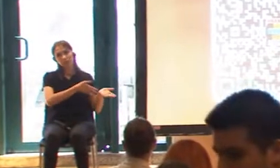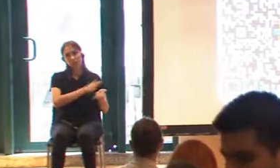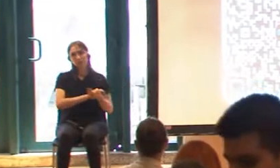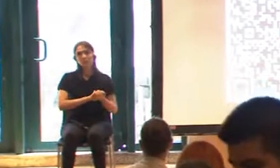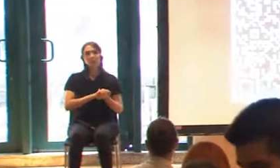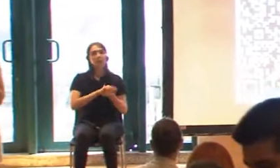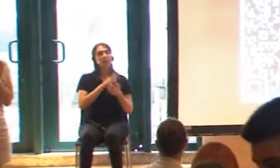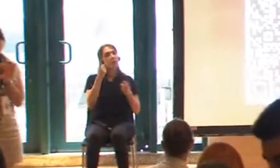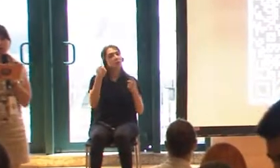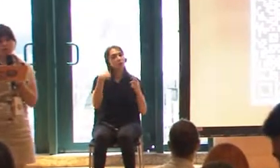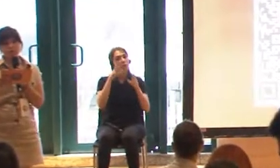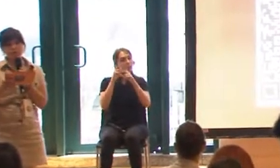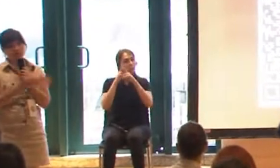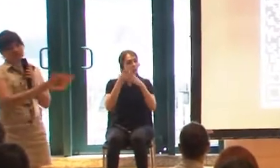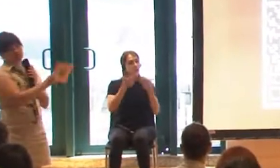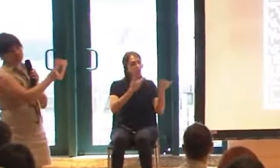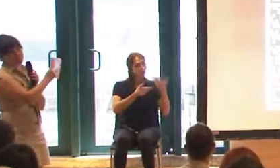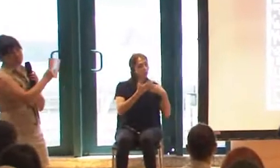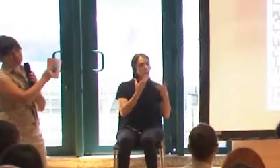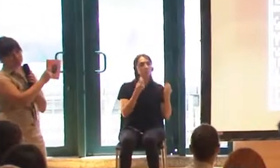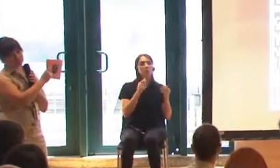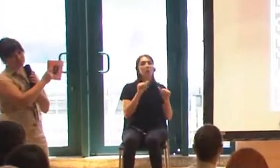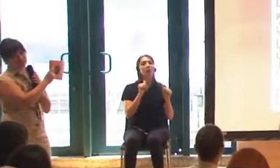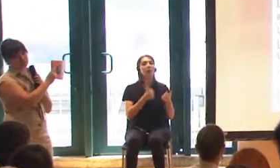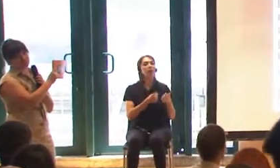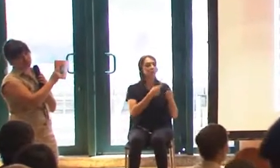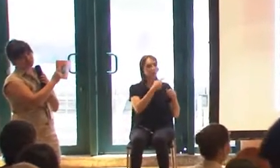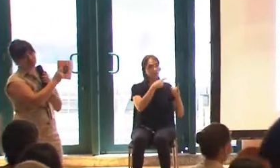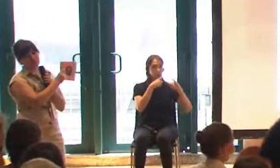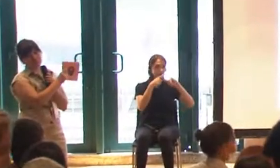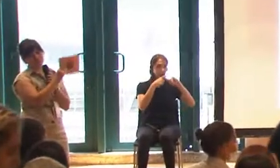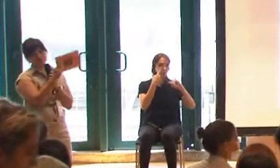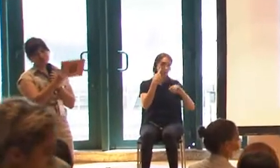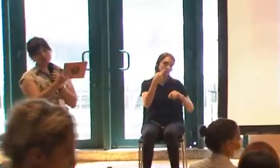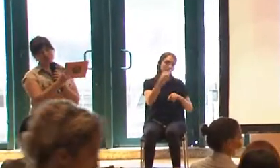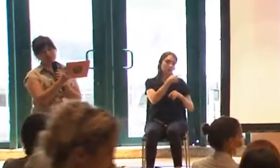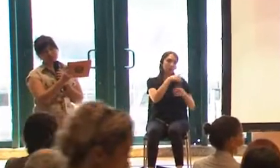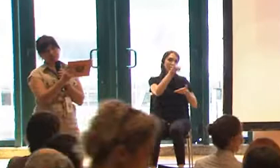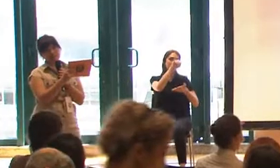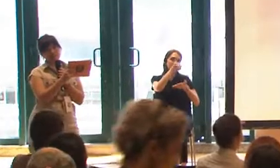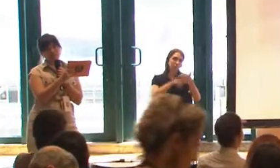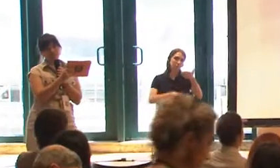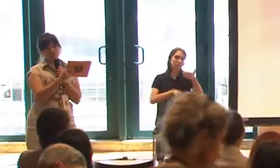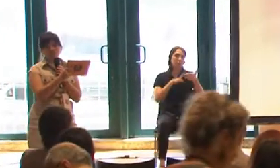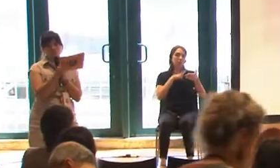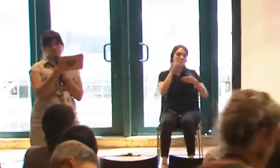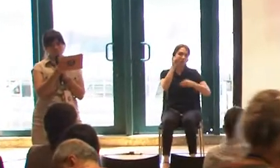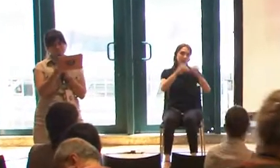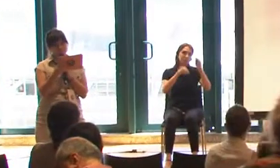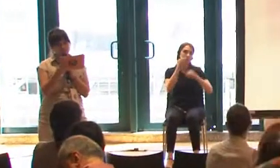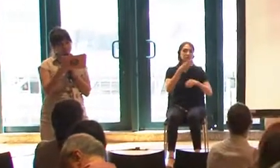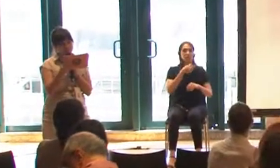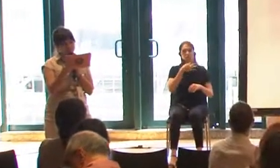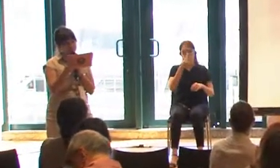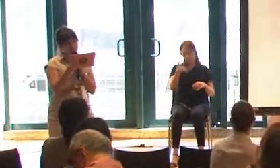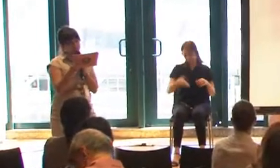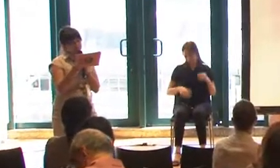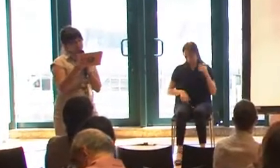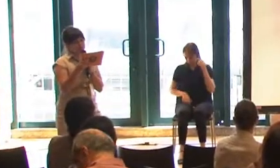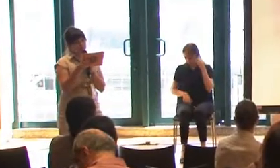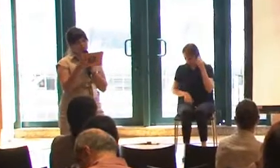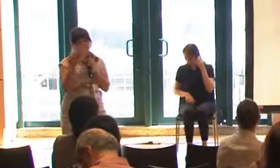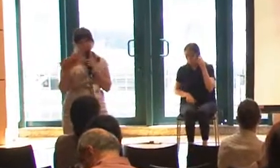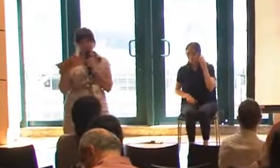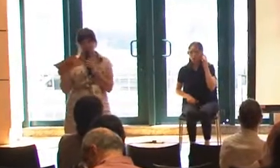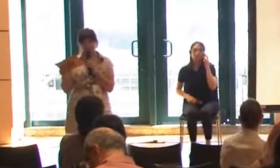we'd like to thank our speakers for their contributions we value your opinion so please scan the secure code and fill out the assessment form that would be